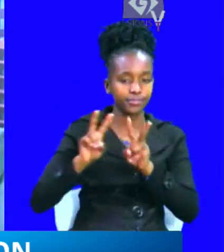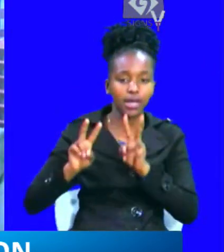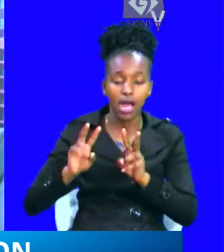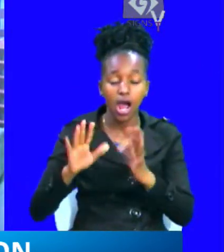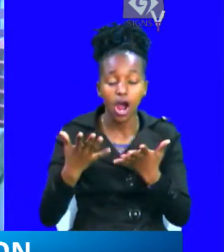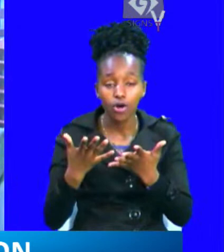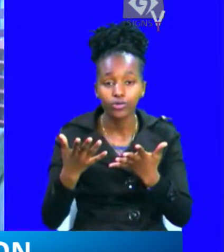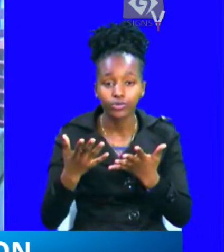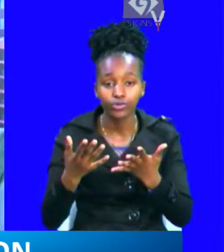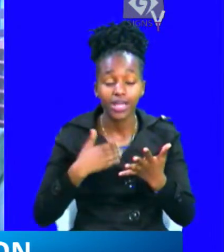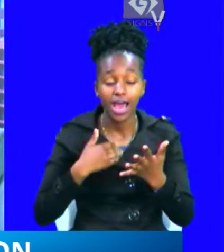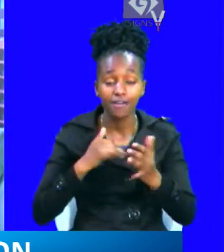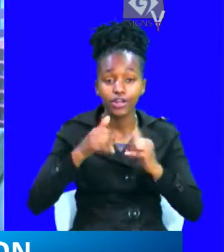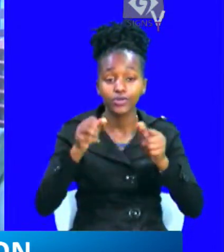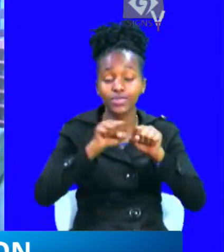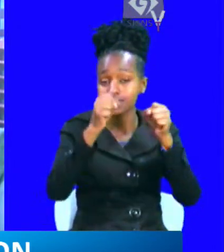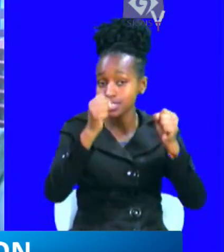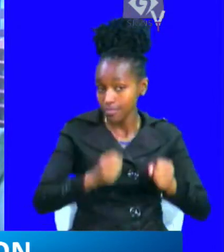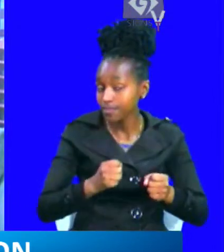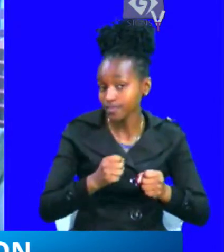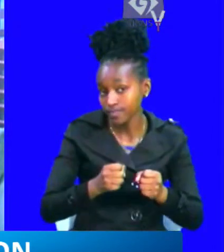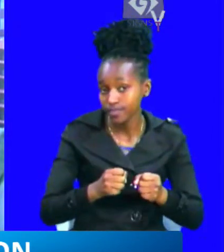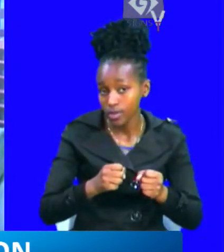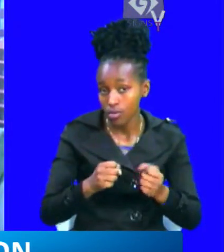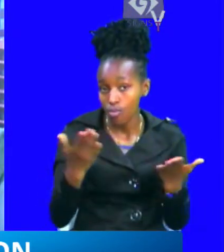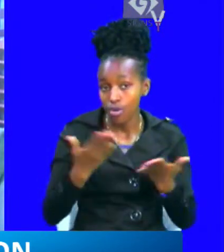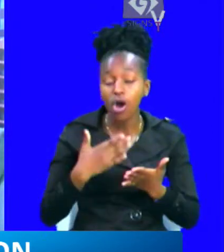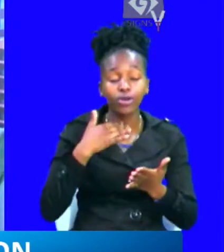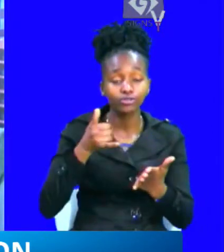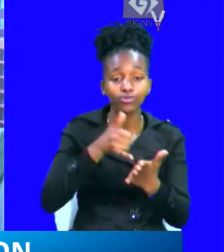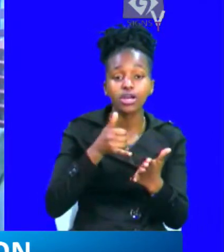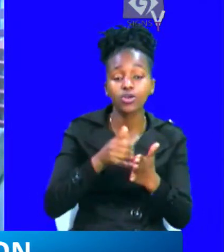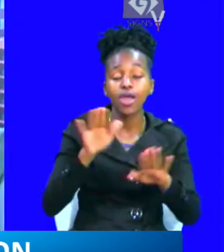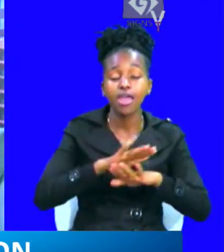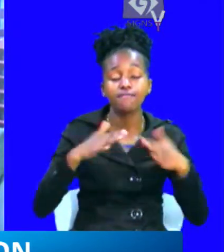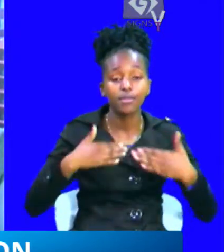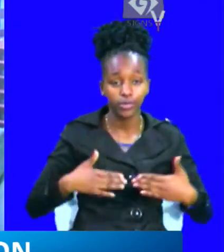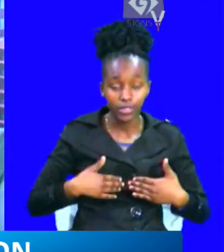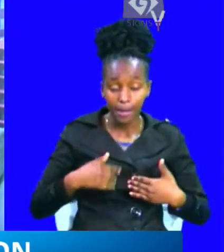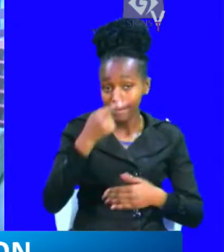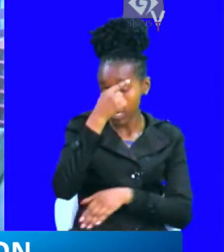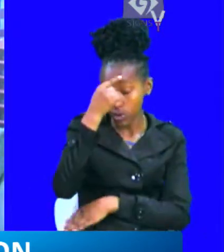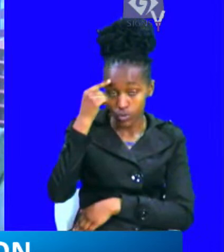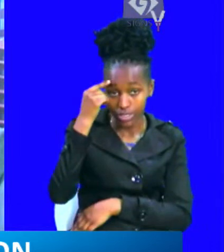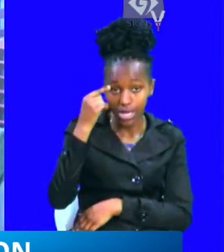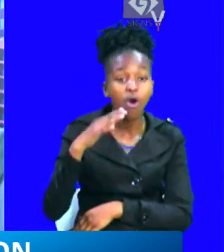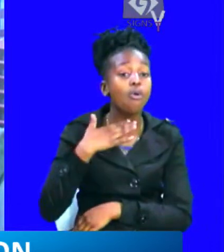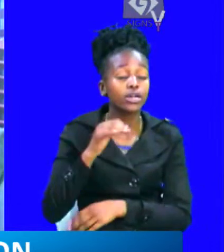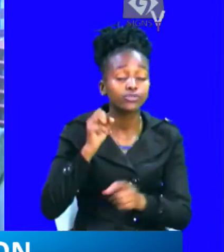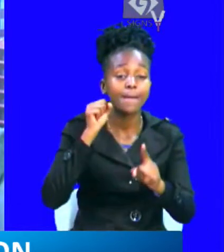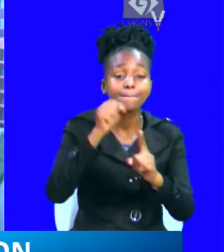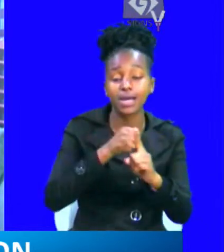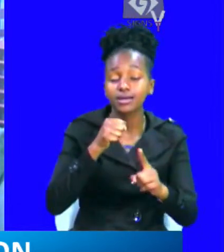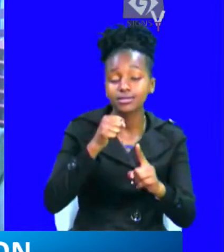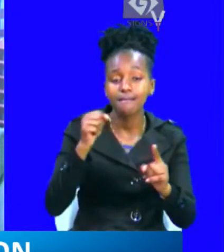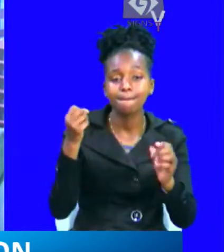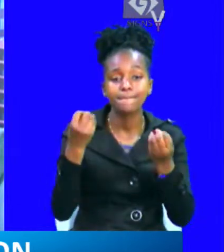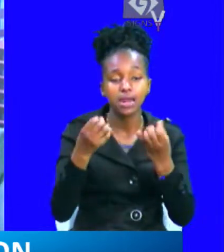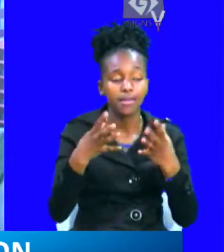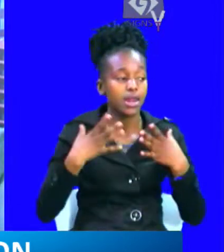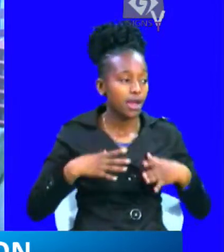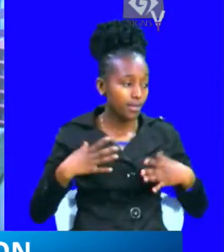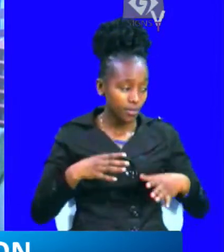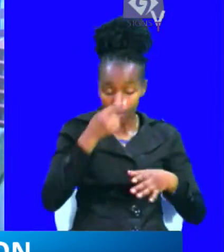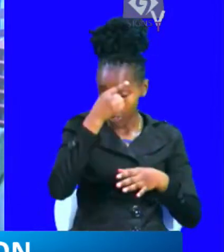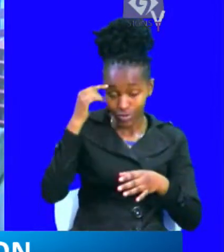can restructure, because we would like to almost include everyone and be as impactful as possible. Yes. So of